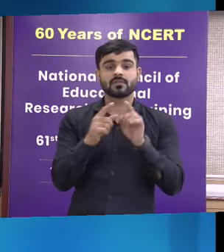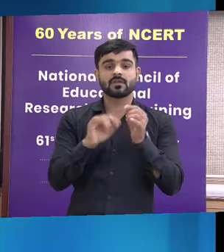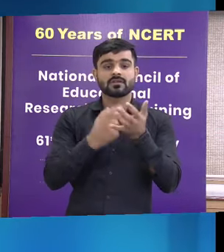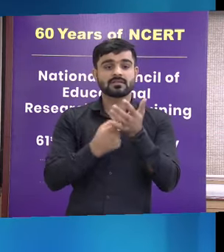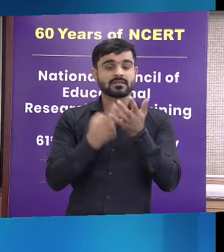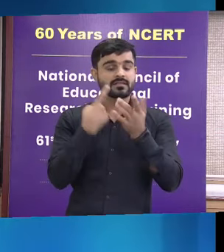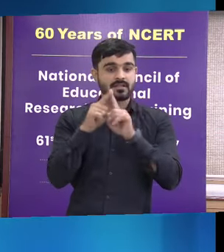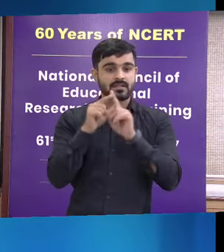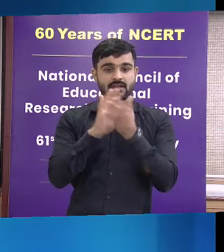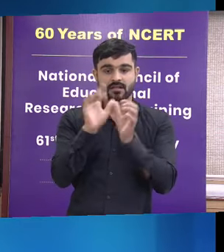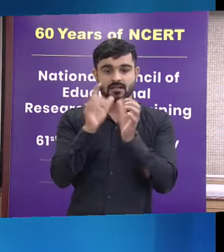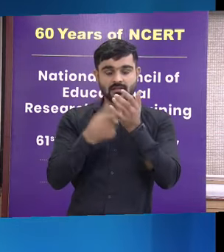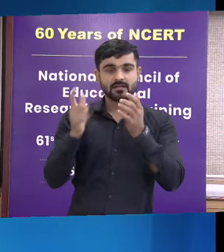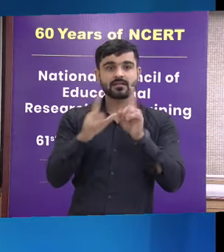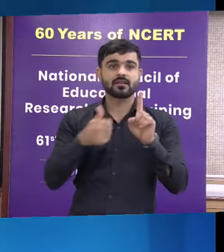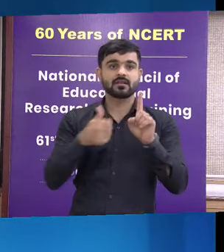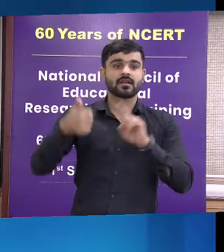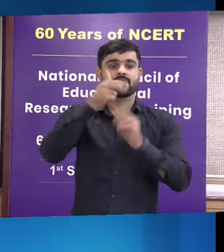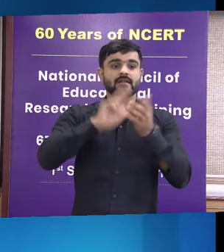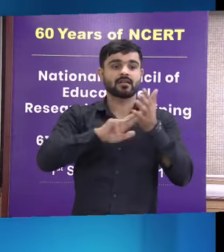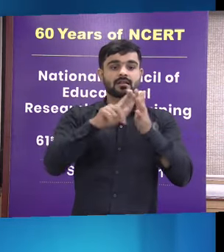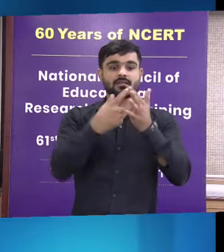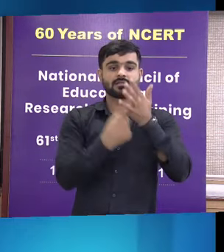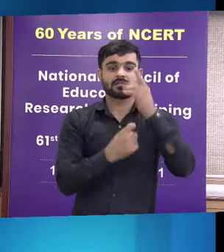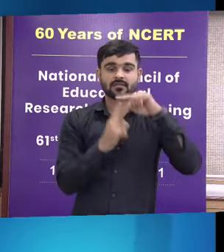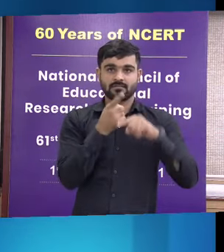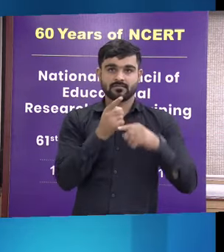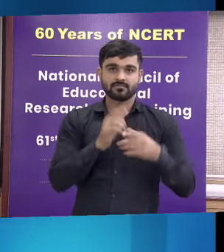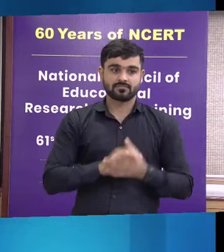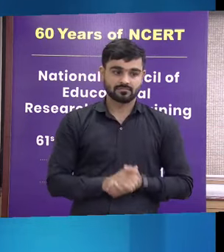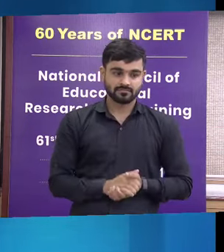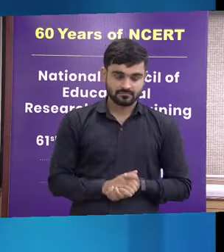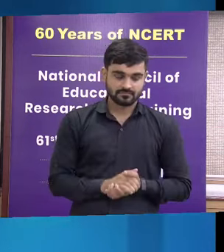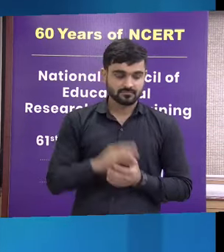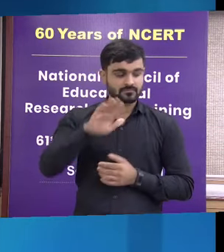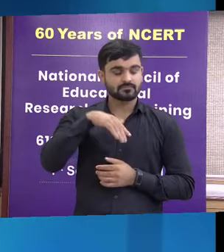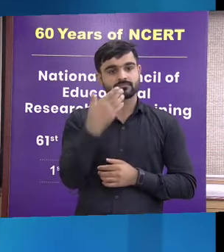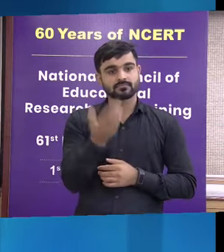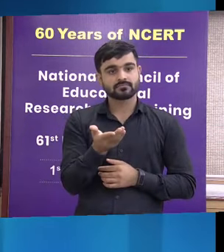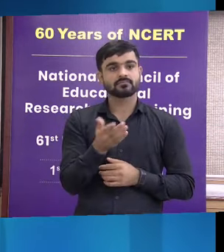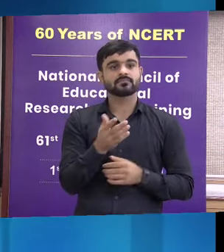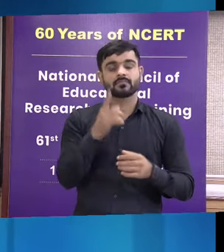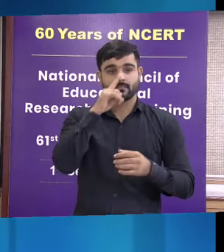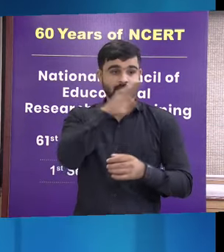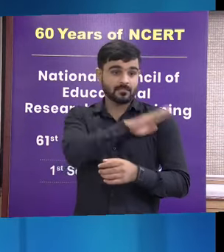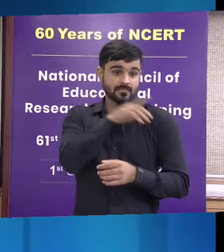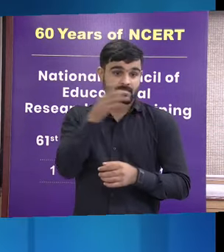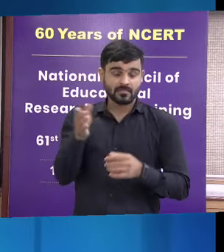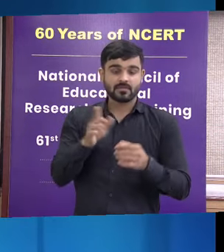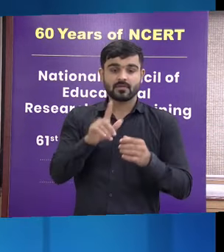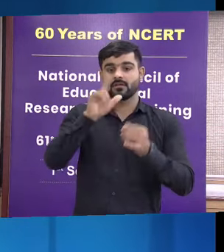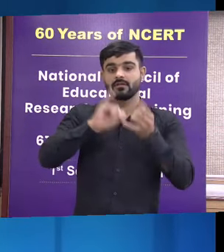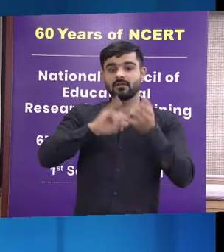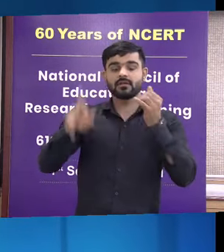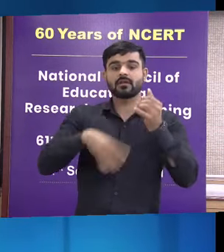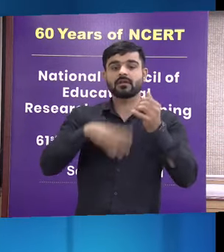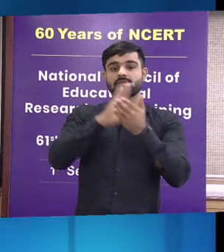Srivastava, Director NCERT, and also my sister, L.S. Sang